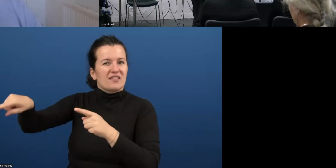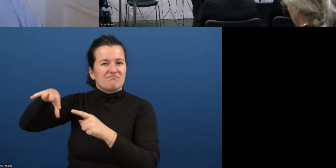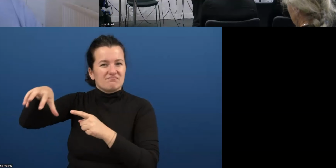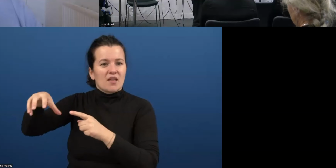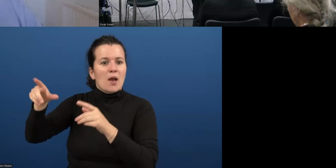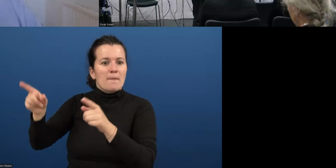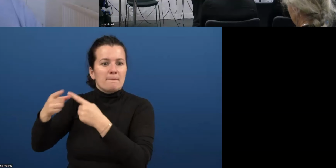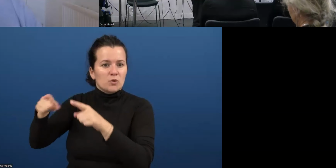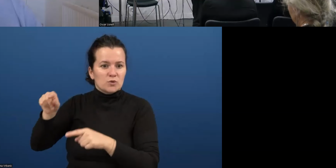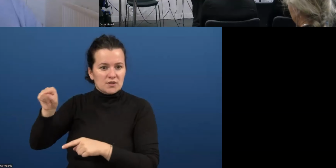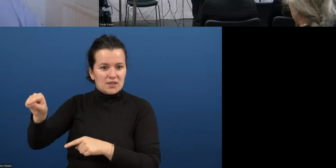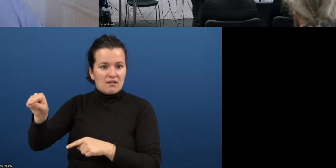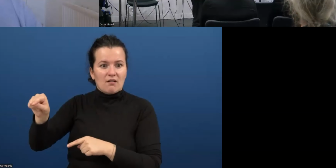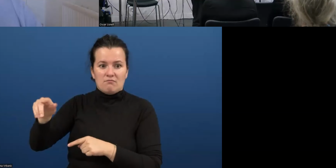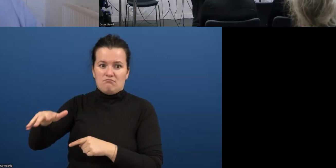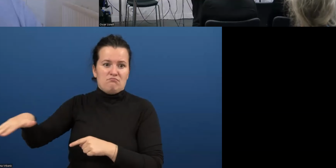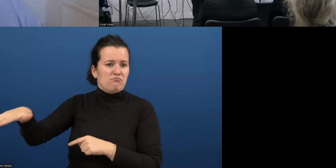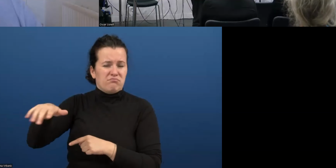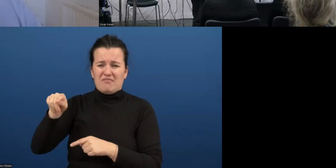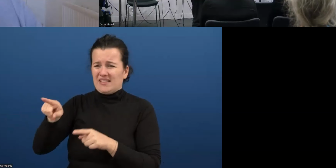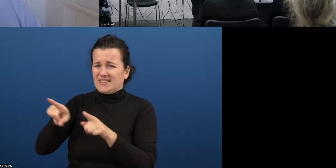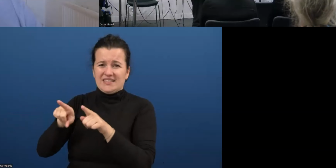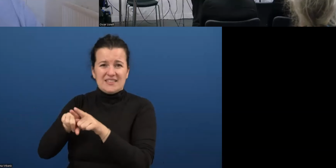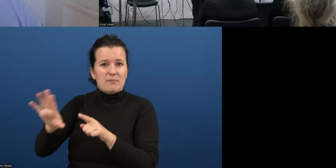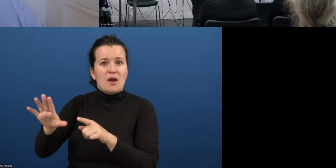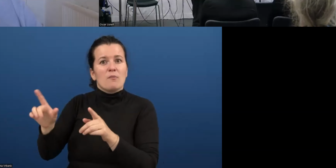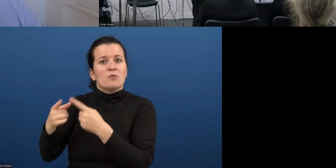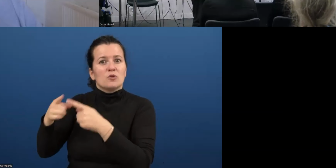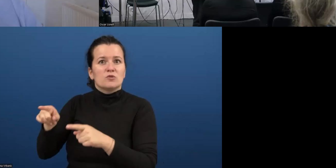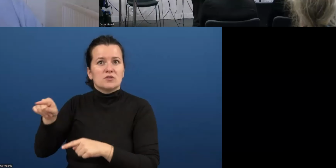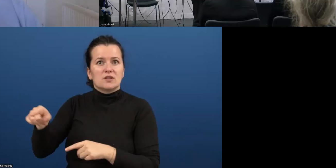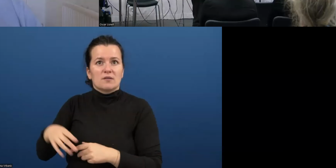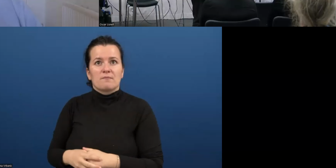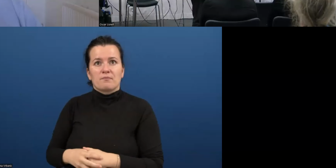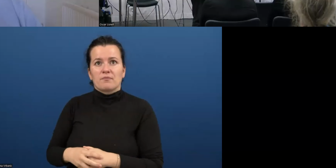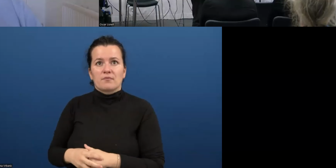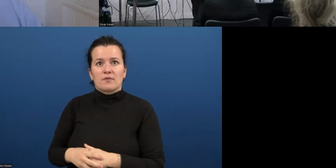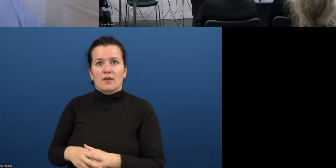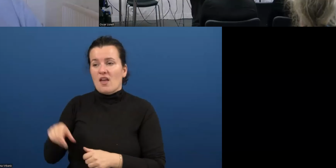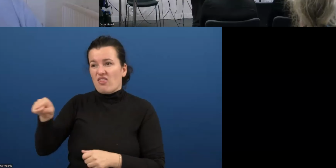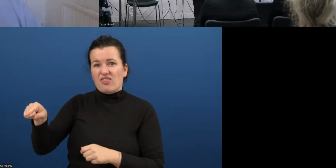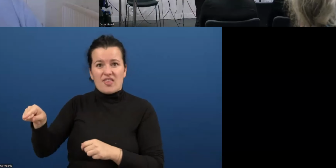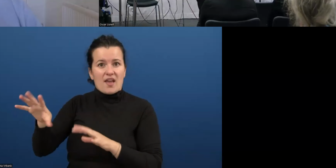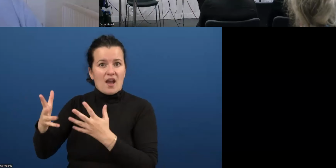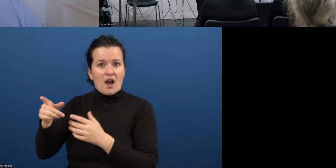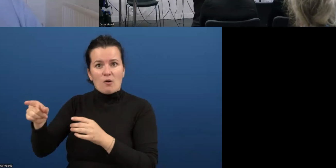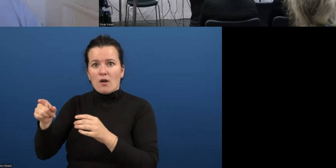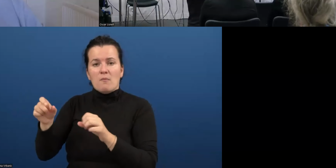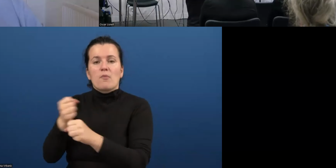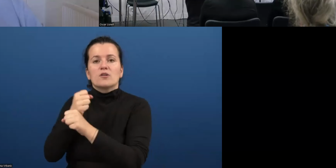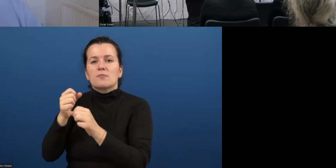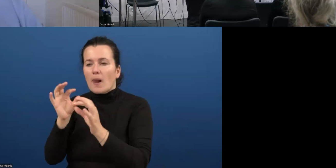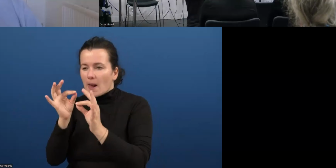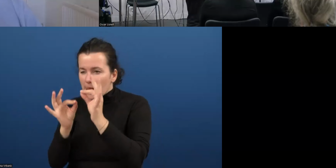We're able to get to that level of sophistication. We're even able to tune makams properly with our electronic. So we